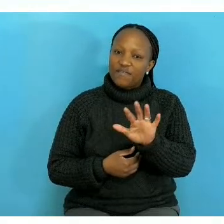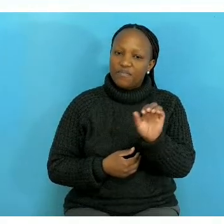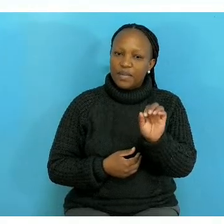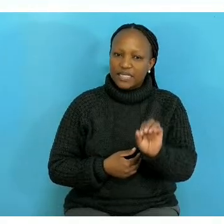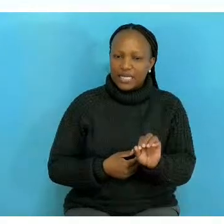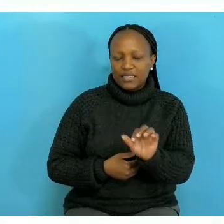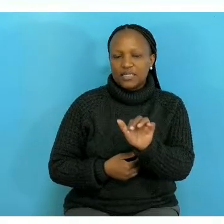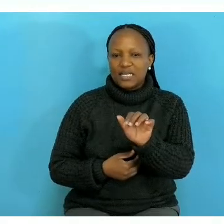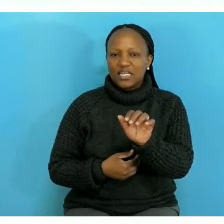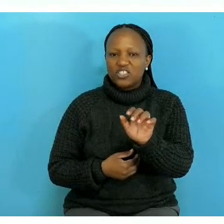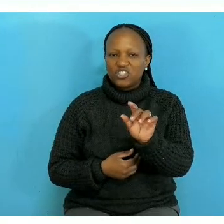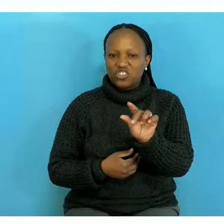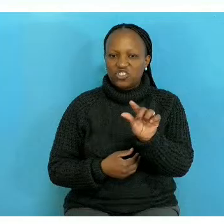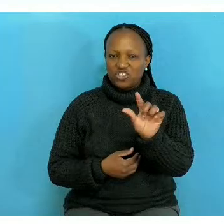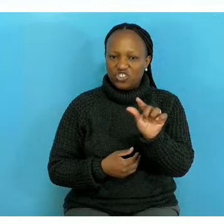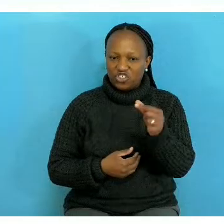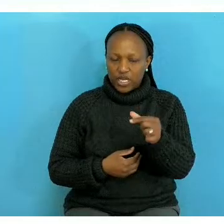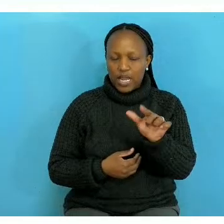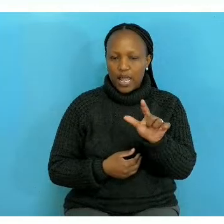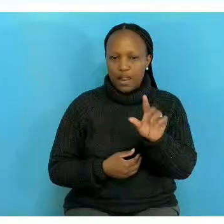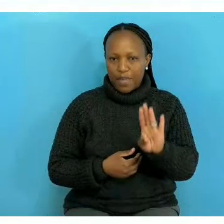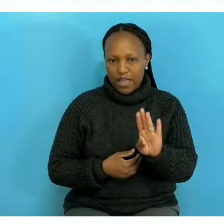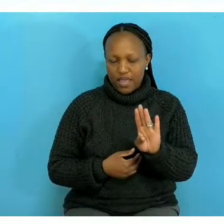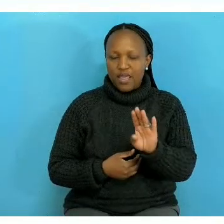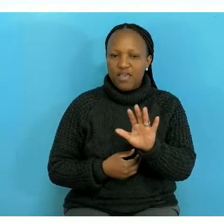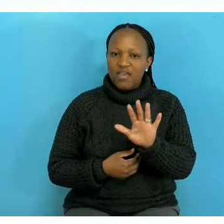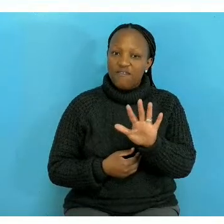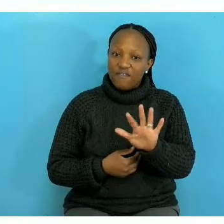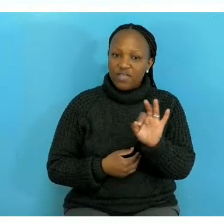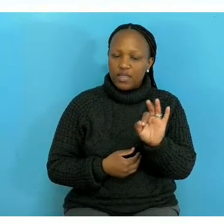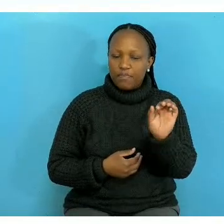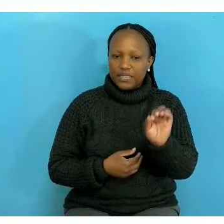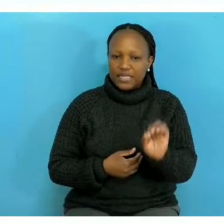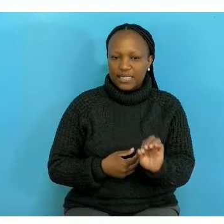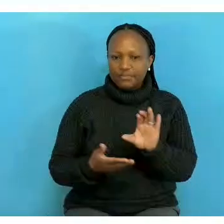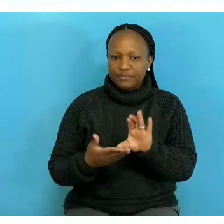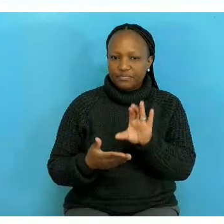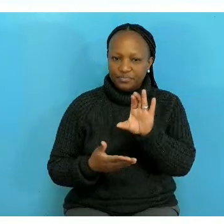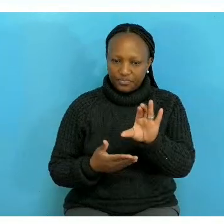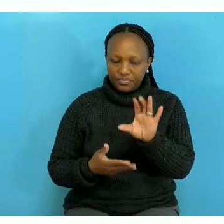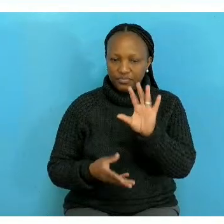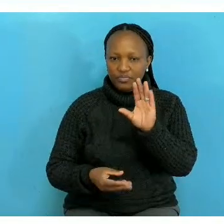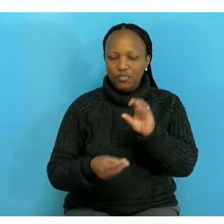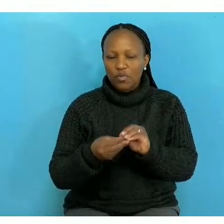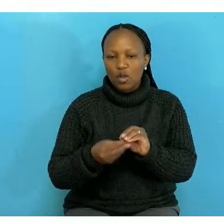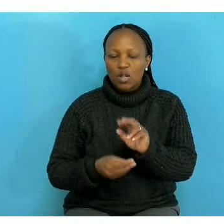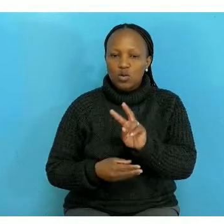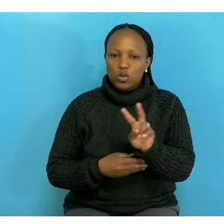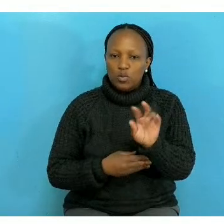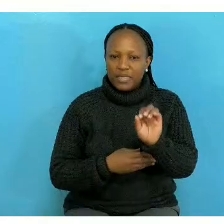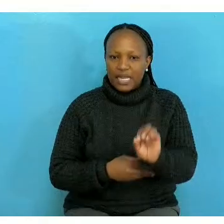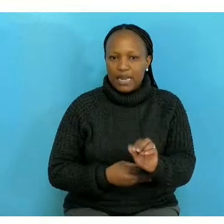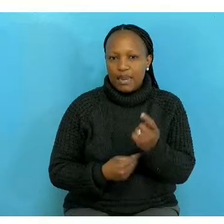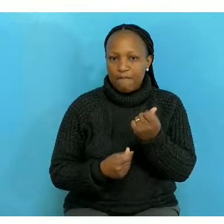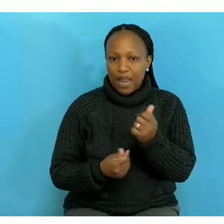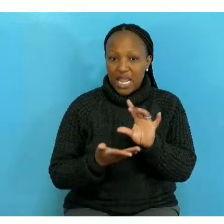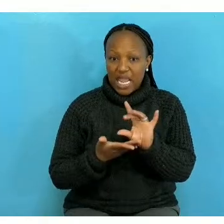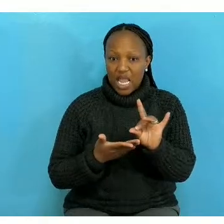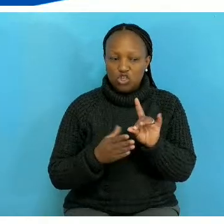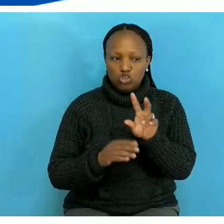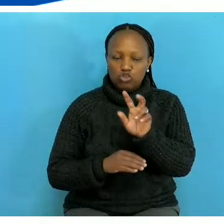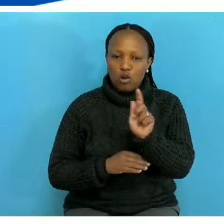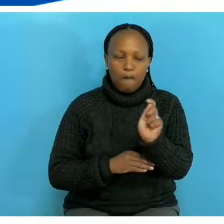then the total transfer, average transfer is 22%.